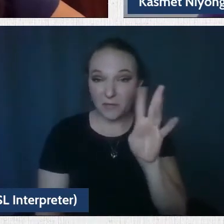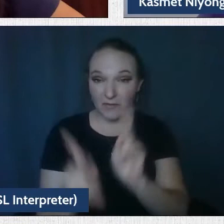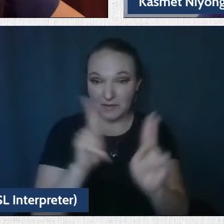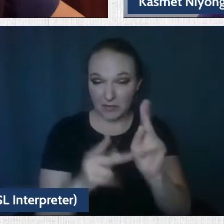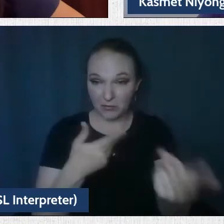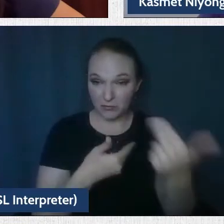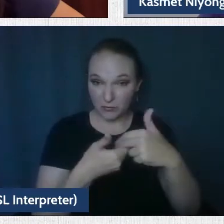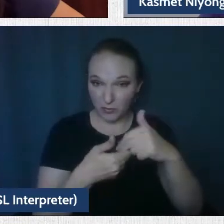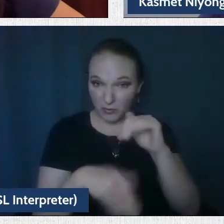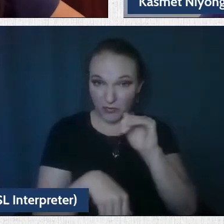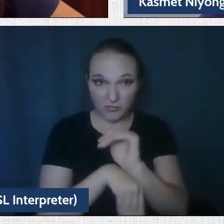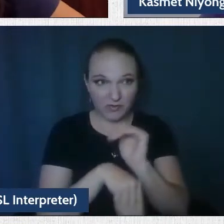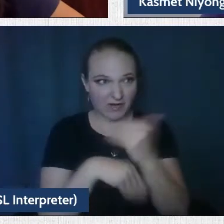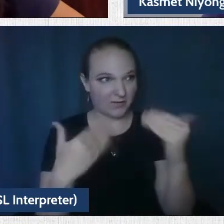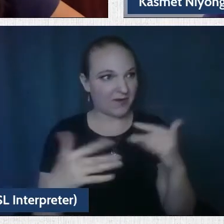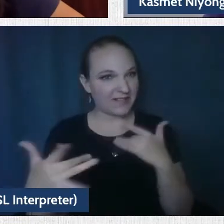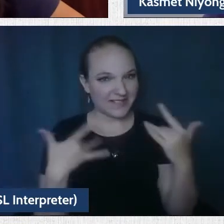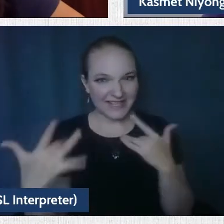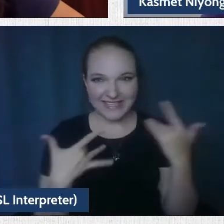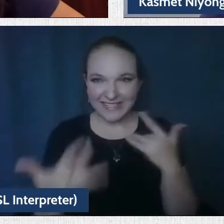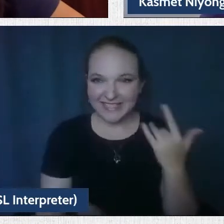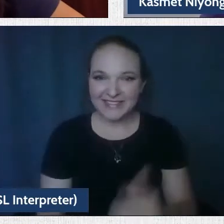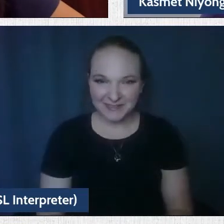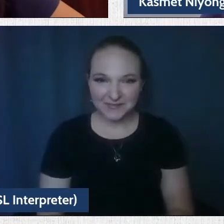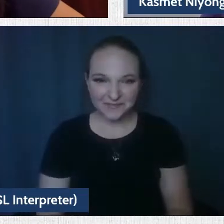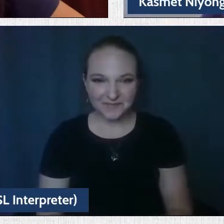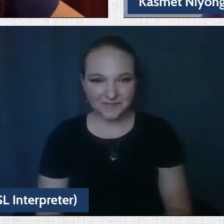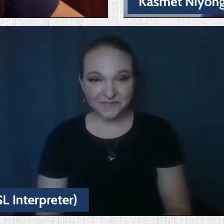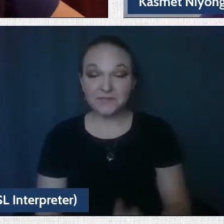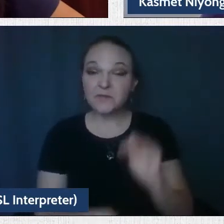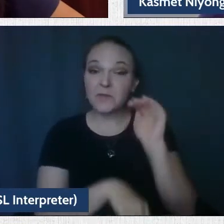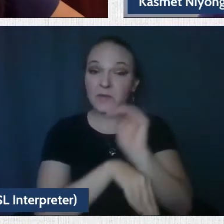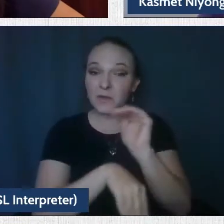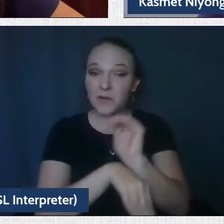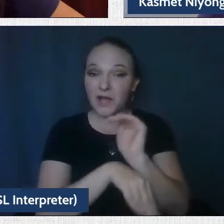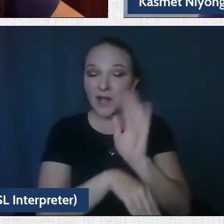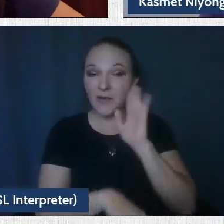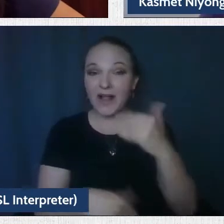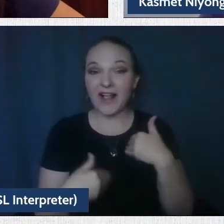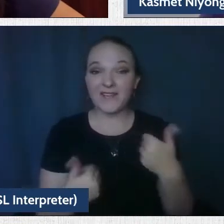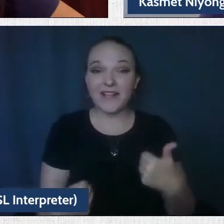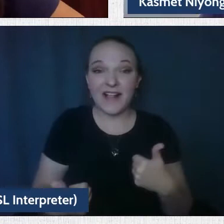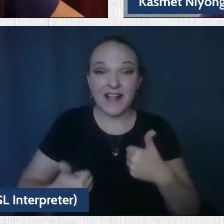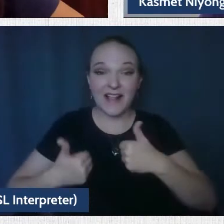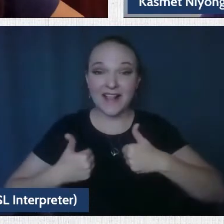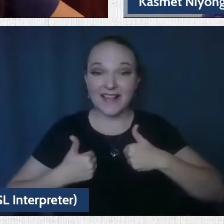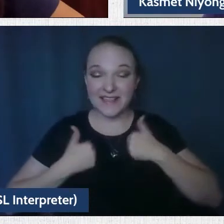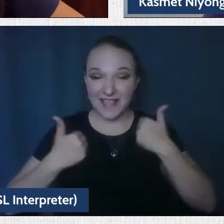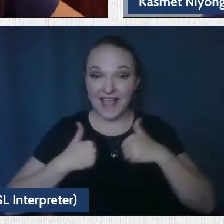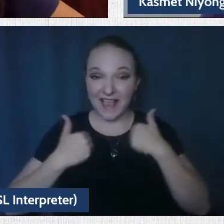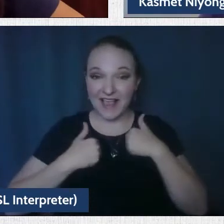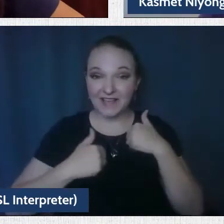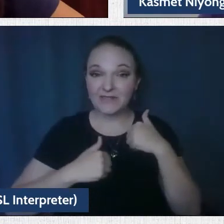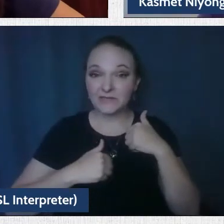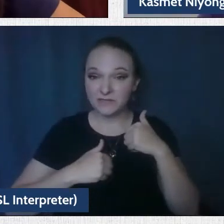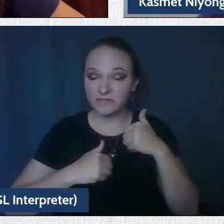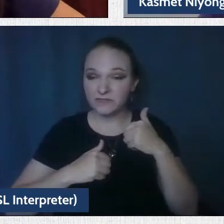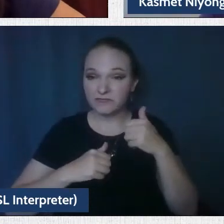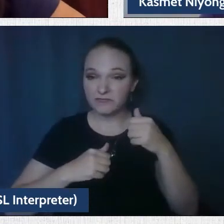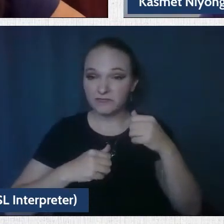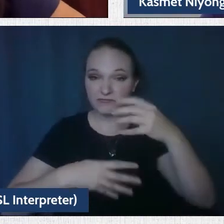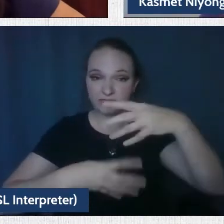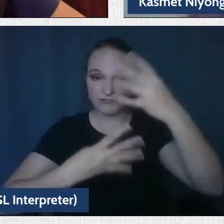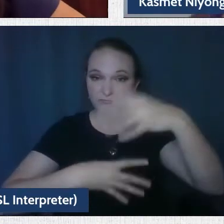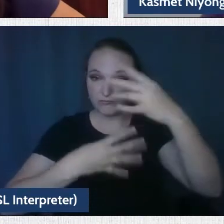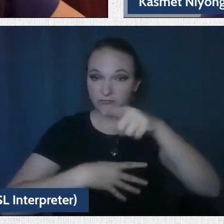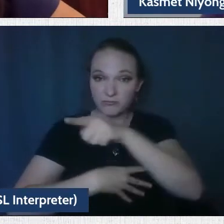us tonight, which is pretty exciting. And there's going to be a live feed for that you can participate in. You